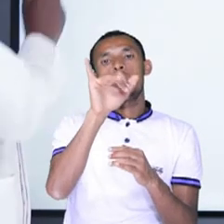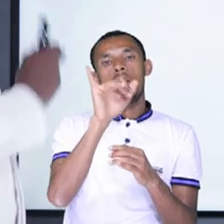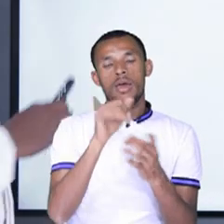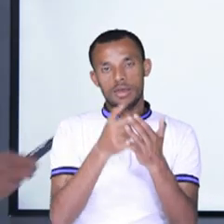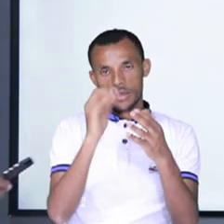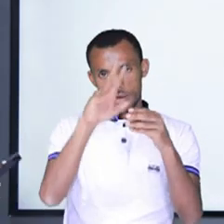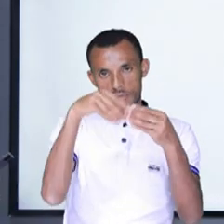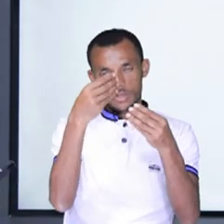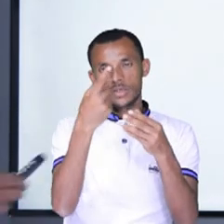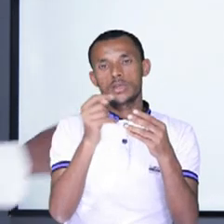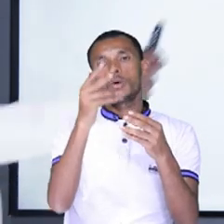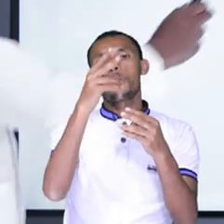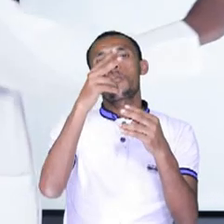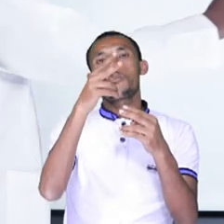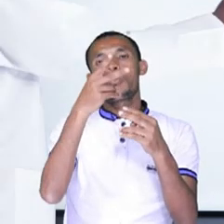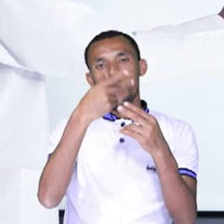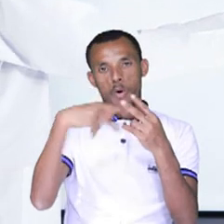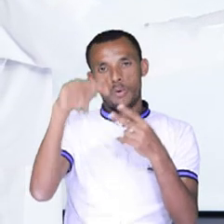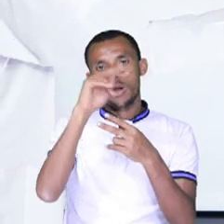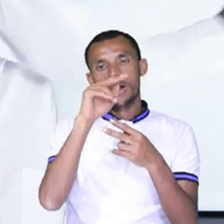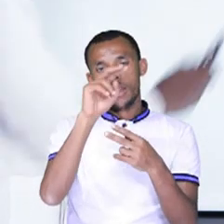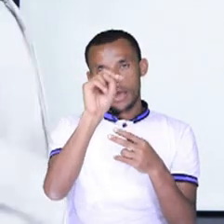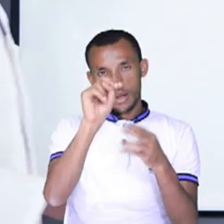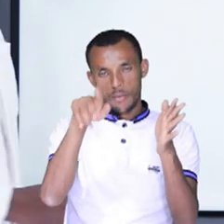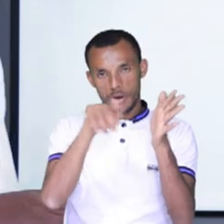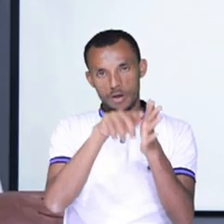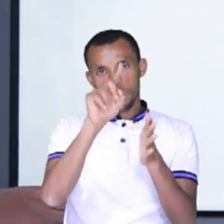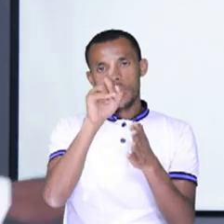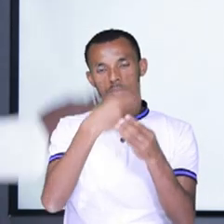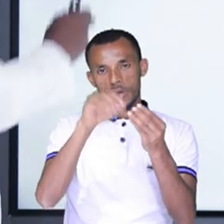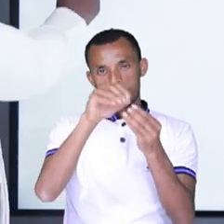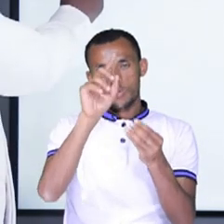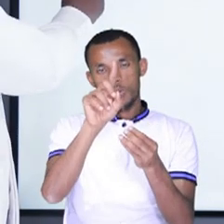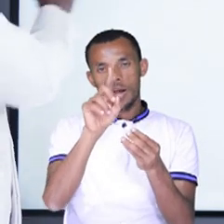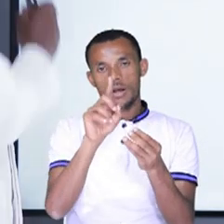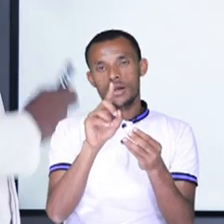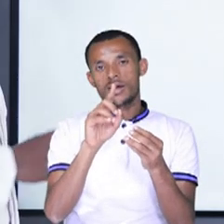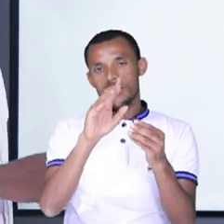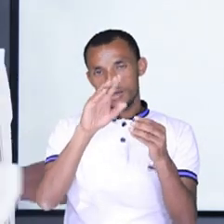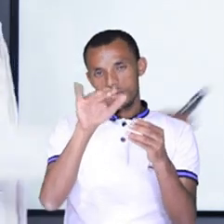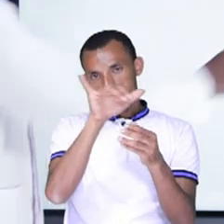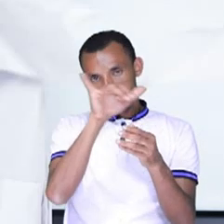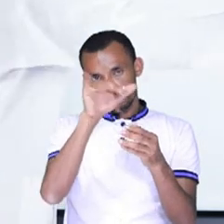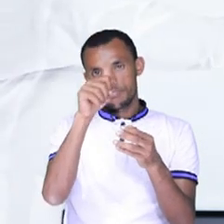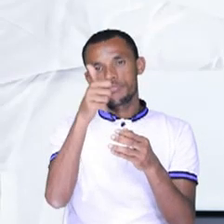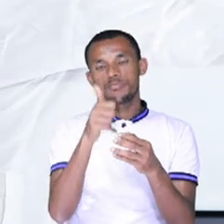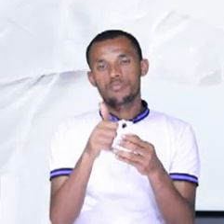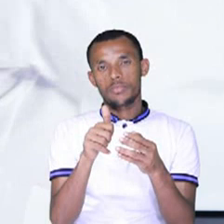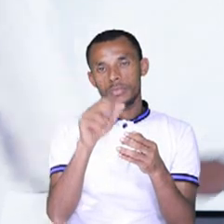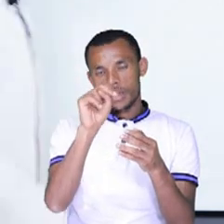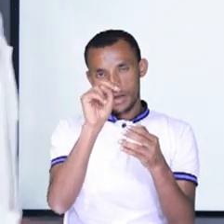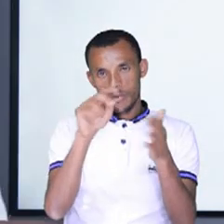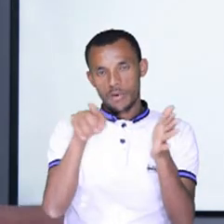it gives the exponent of the power. N minus 1 plus 1, it gives the same exponent n.